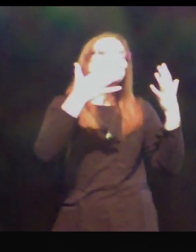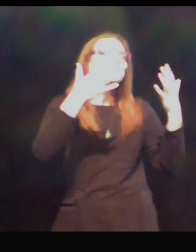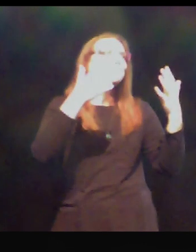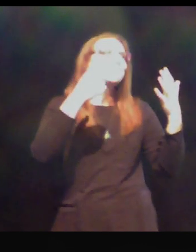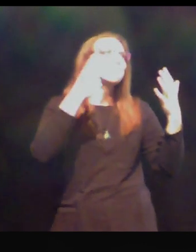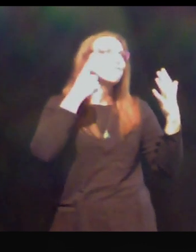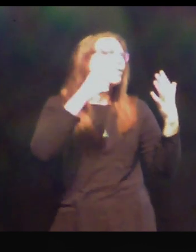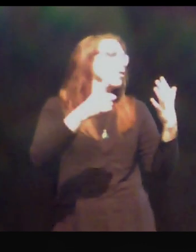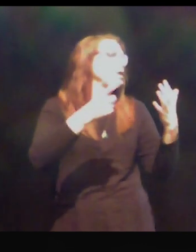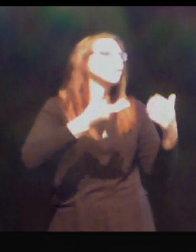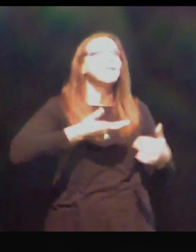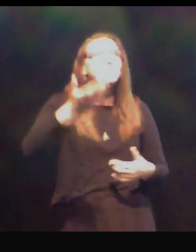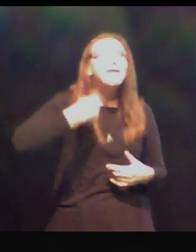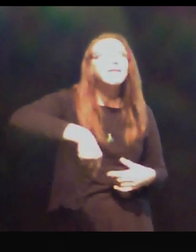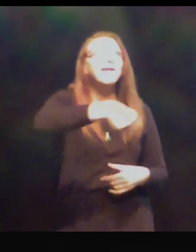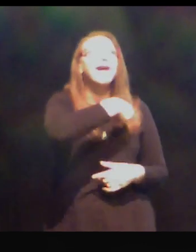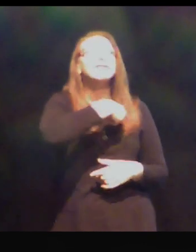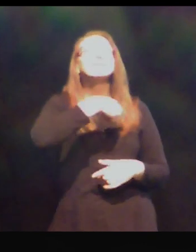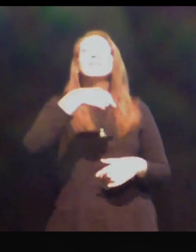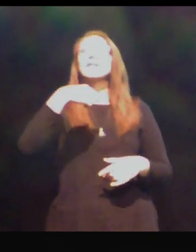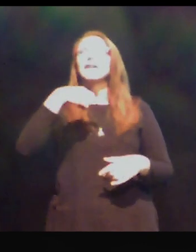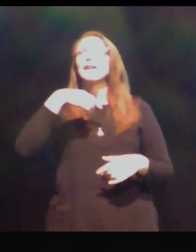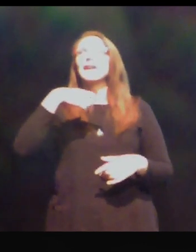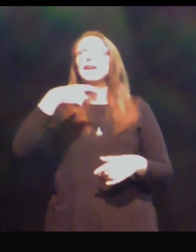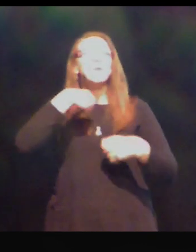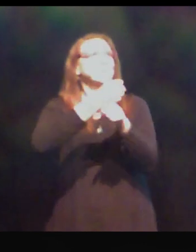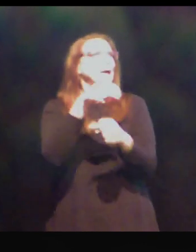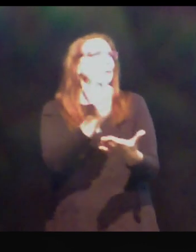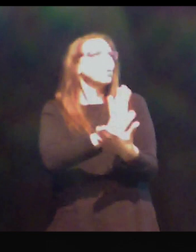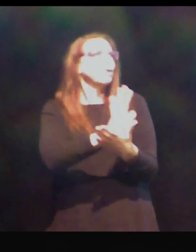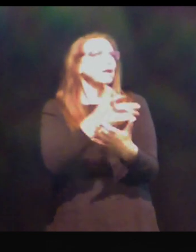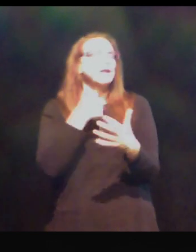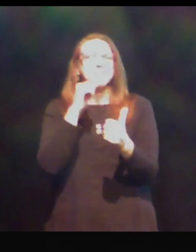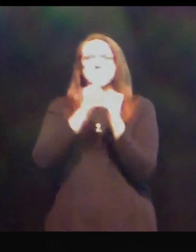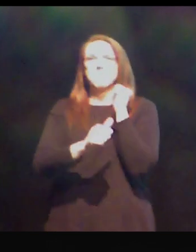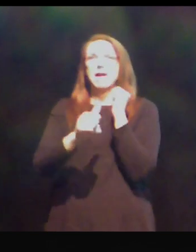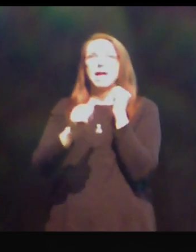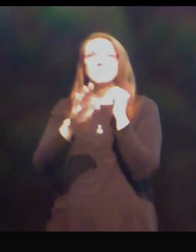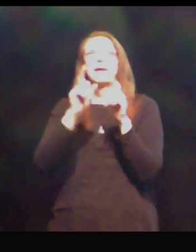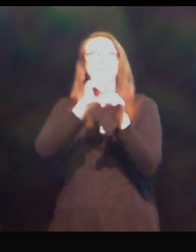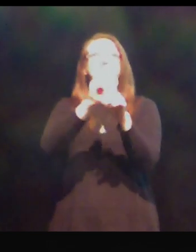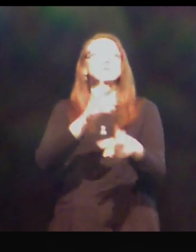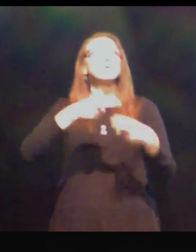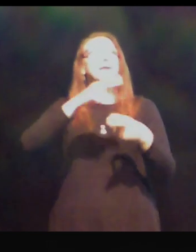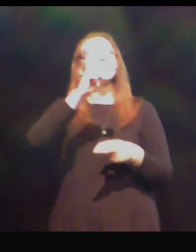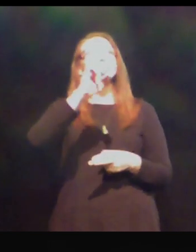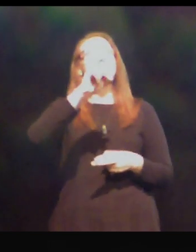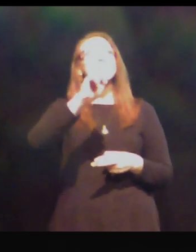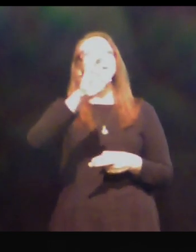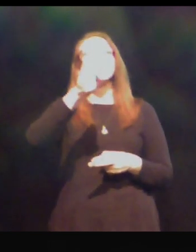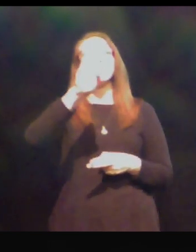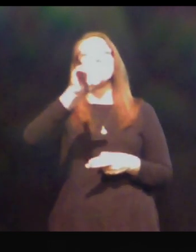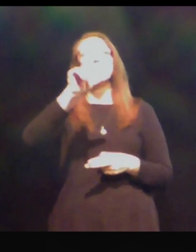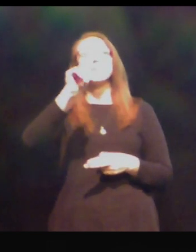our film. And when I was looking at, when I was actually making this film, I passed by my mentor over there, Nick Blair, his house. There was a poster